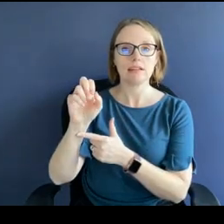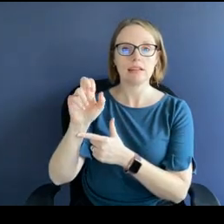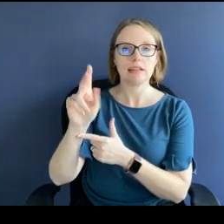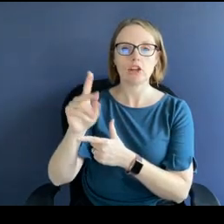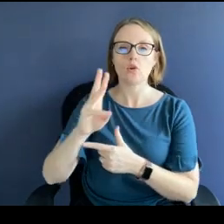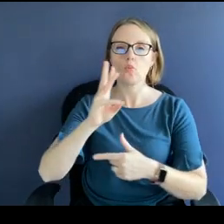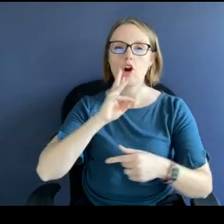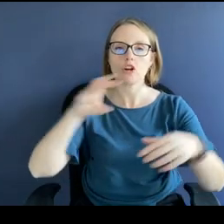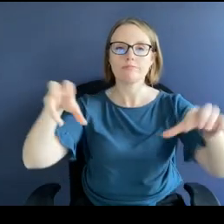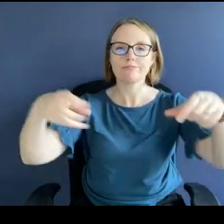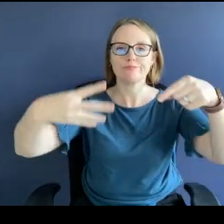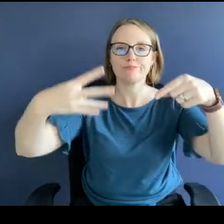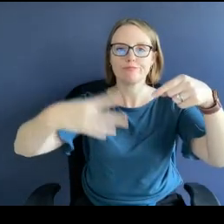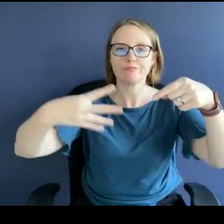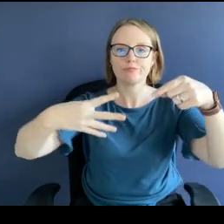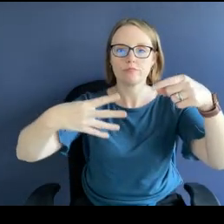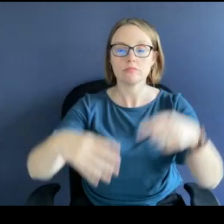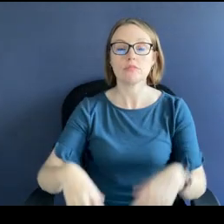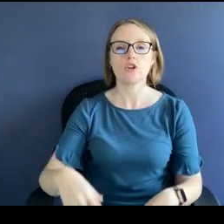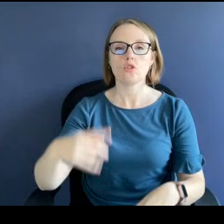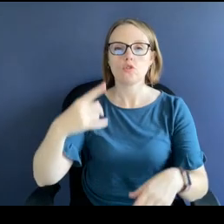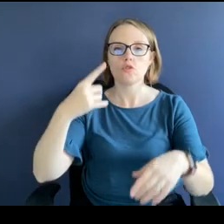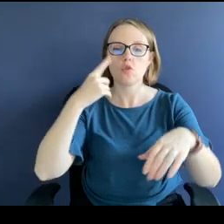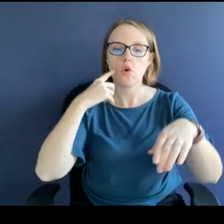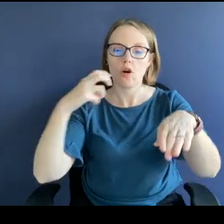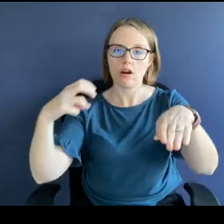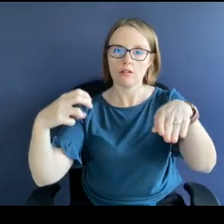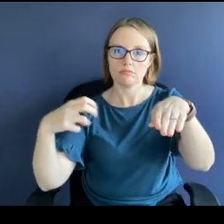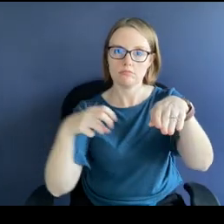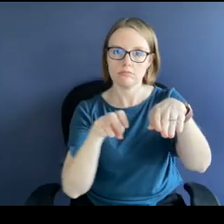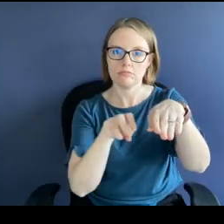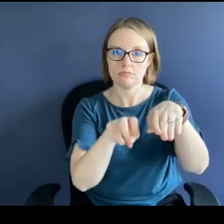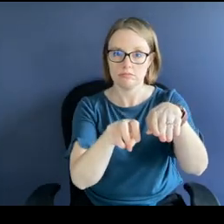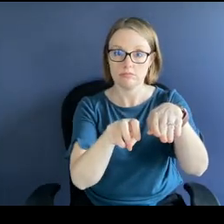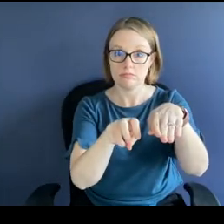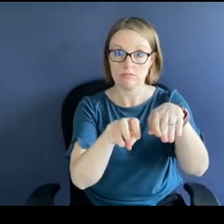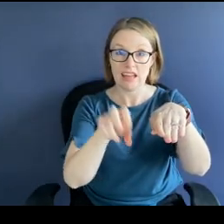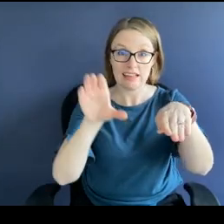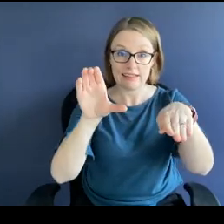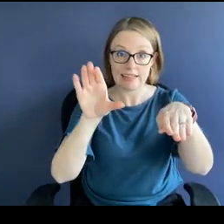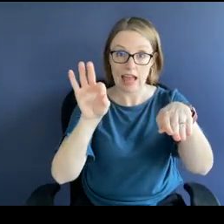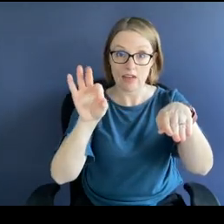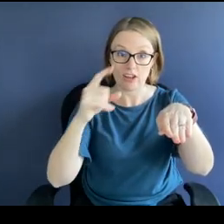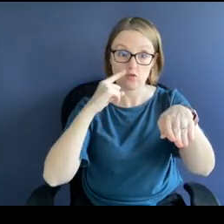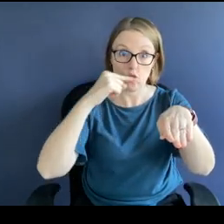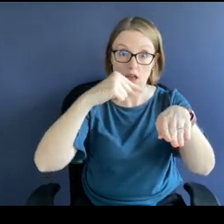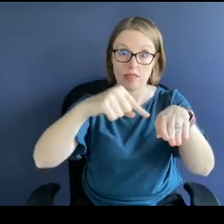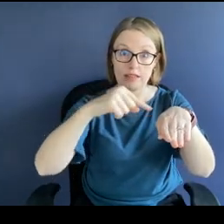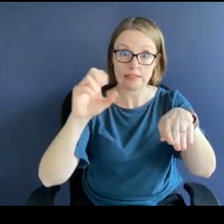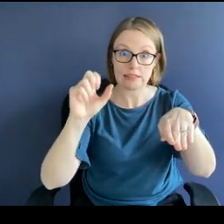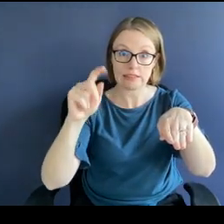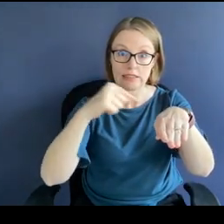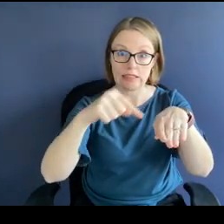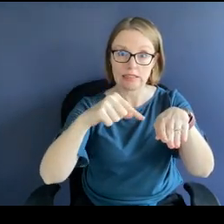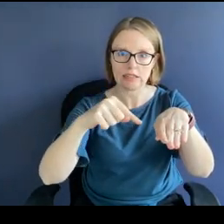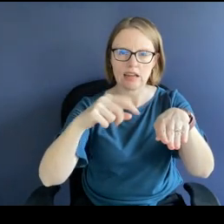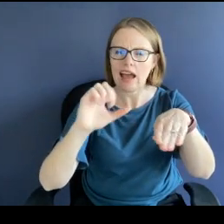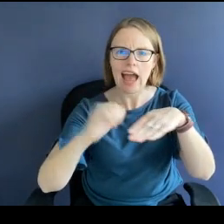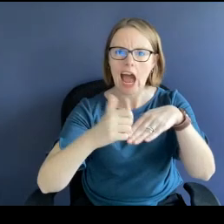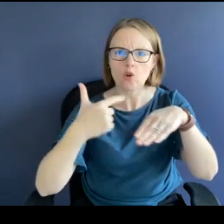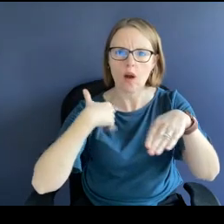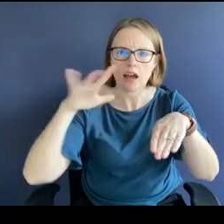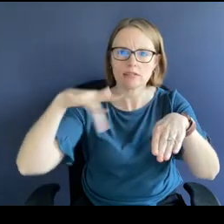Parallel approach. The parallel CFS at sinks must be centered on the bowl so